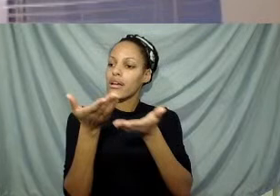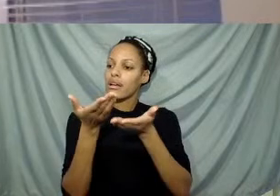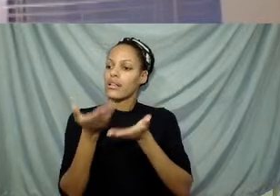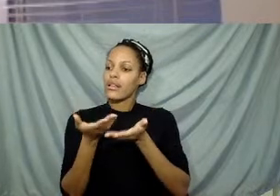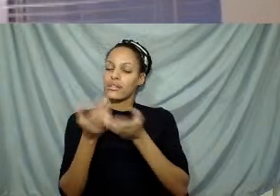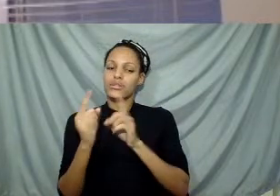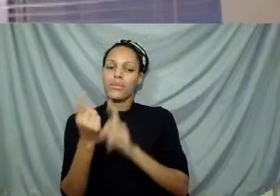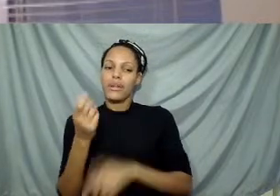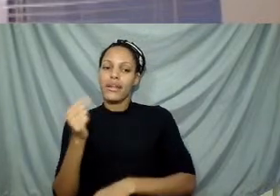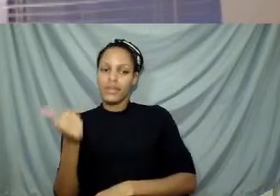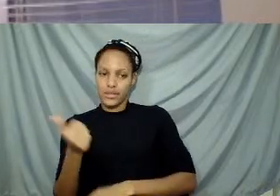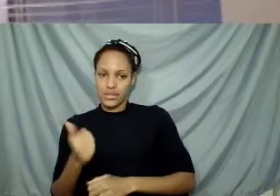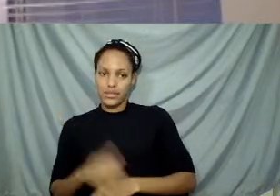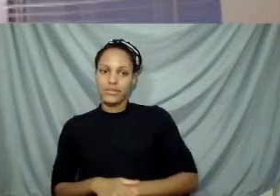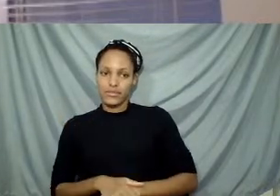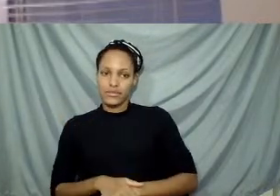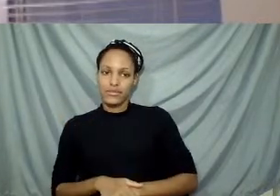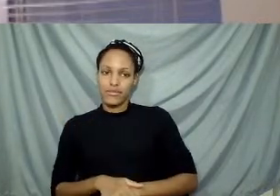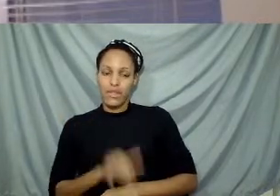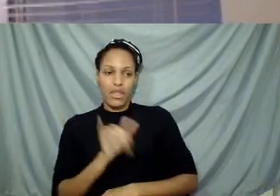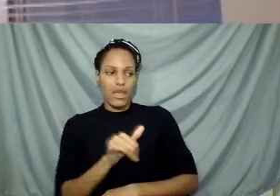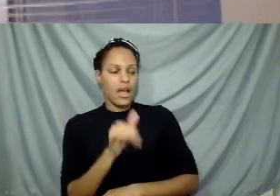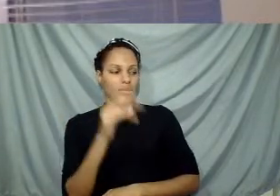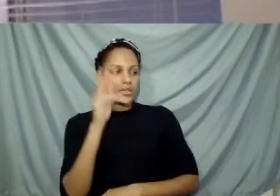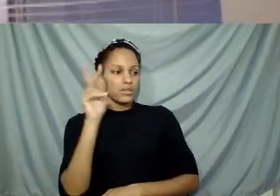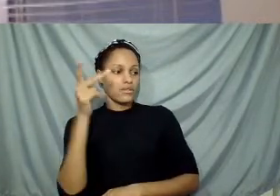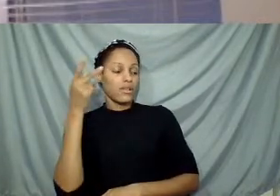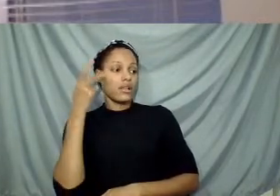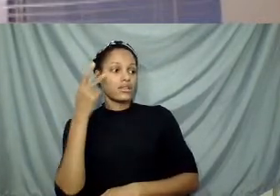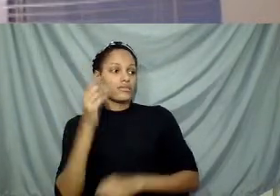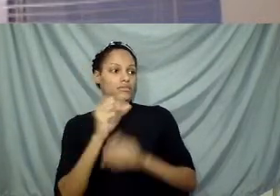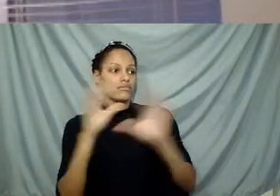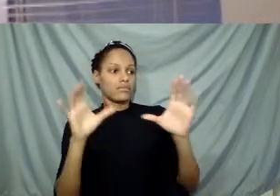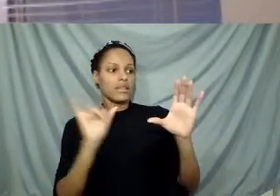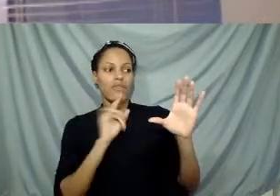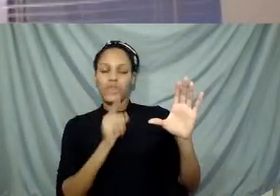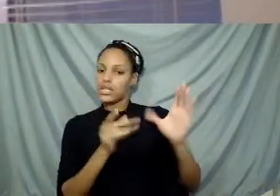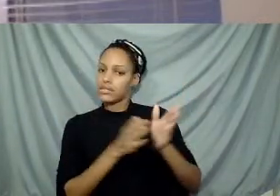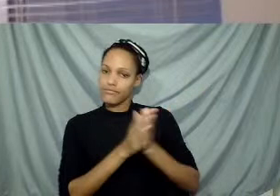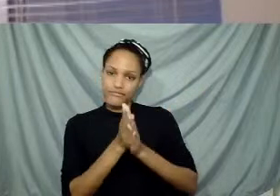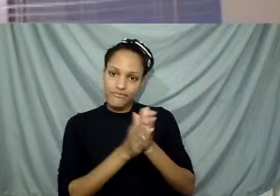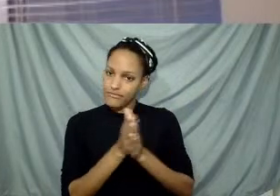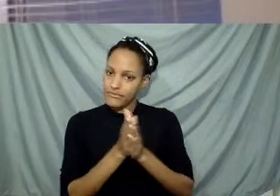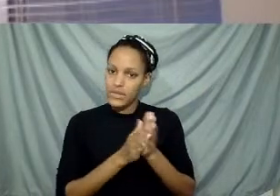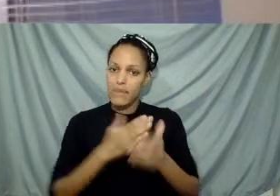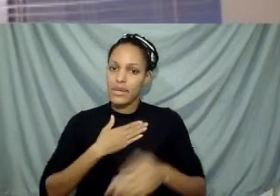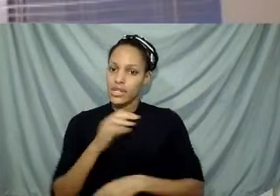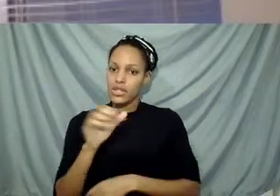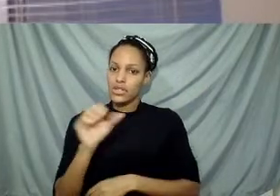That was the philosophy that really drove the studio. She